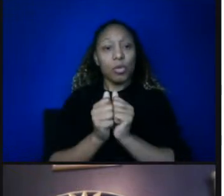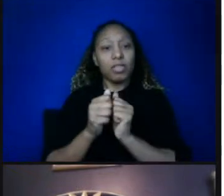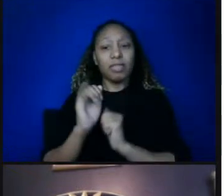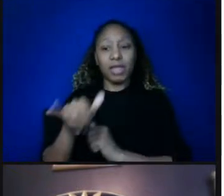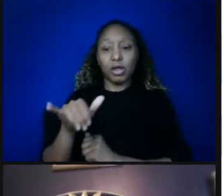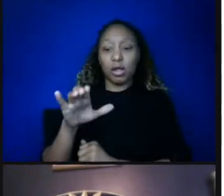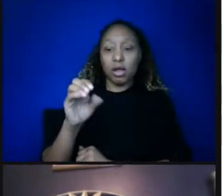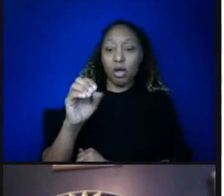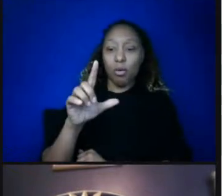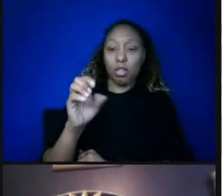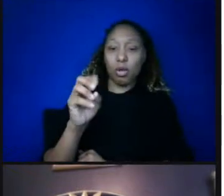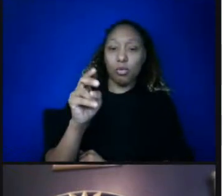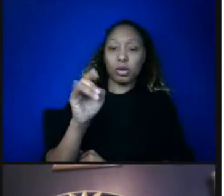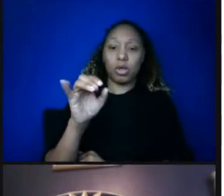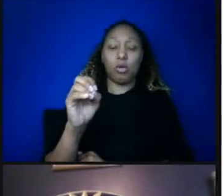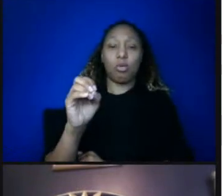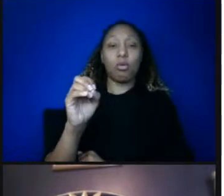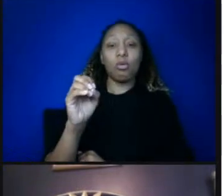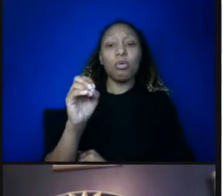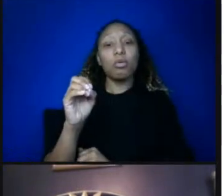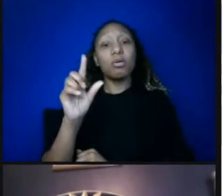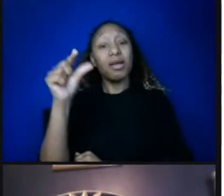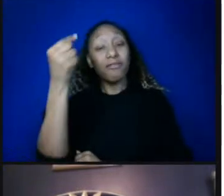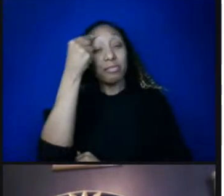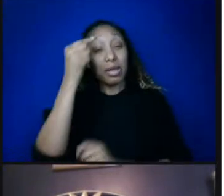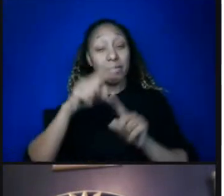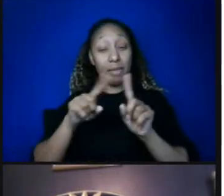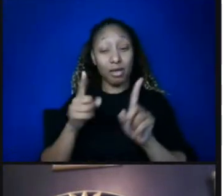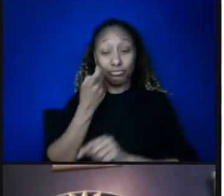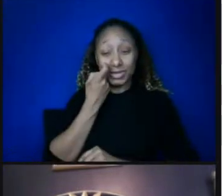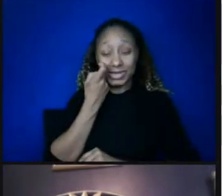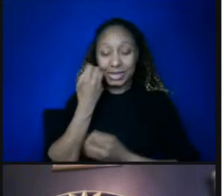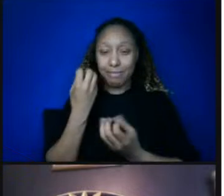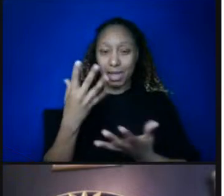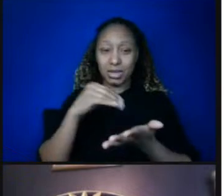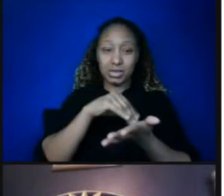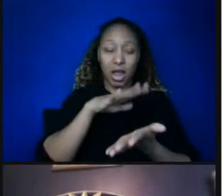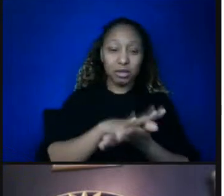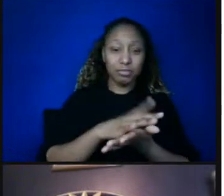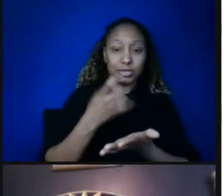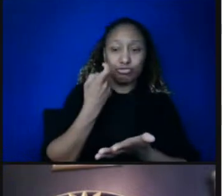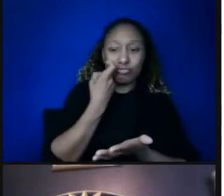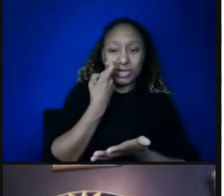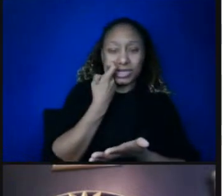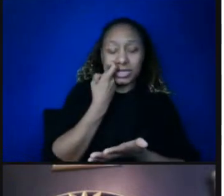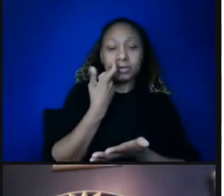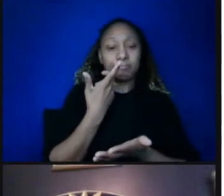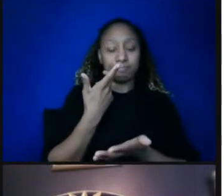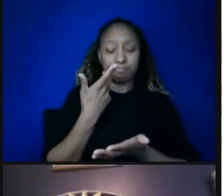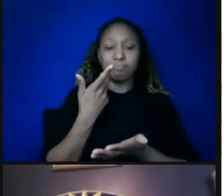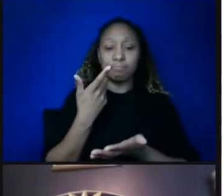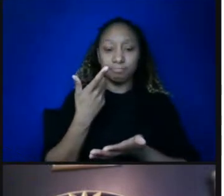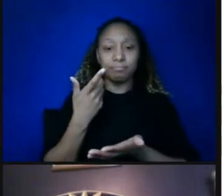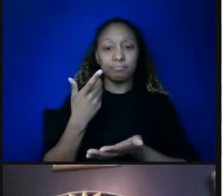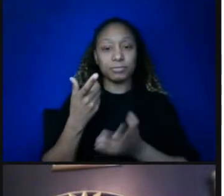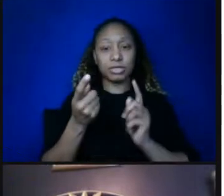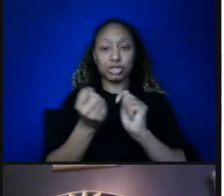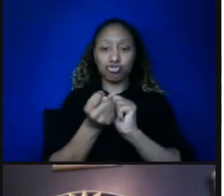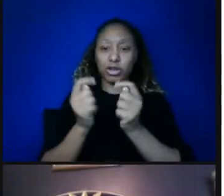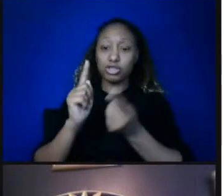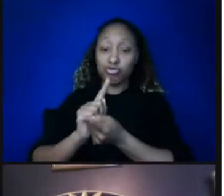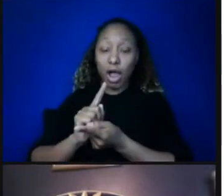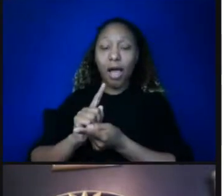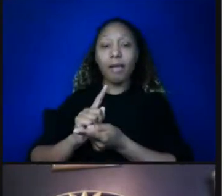governments. Up until recently, many of these documents had scantily been transcribed, and the few that had were locked in